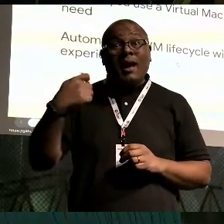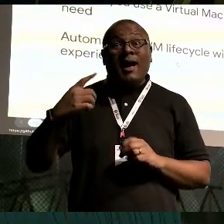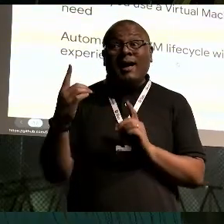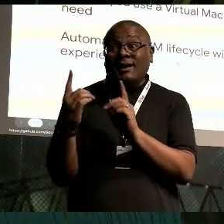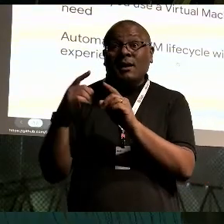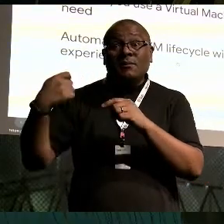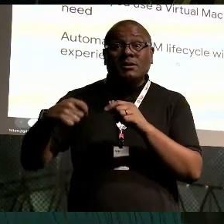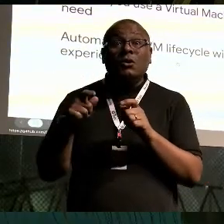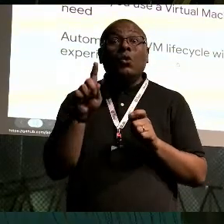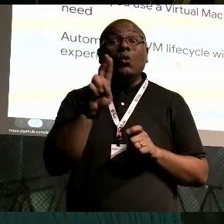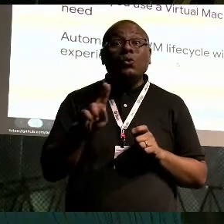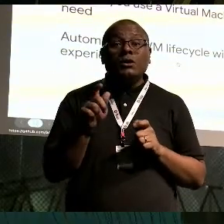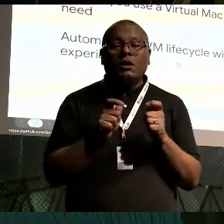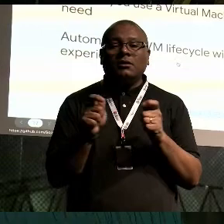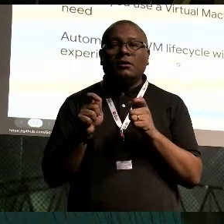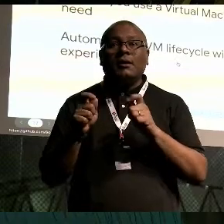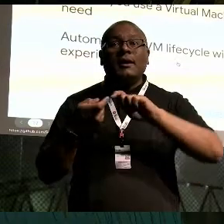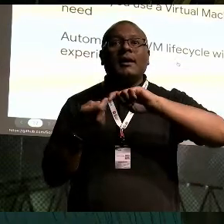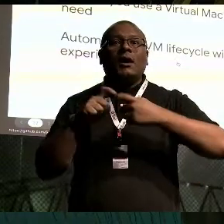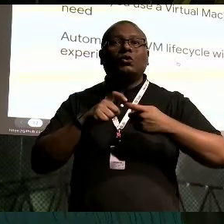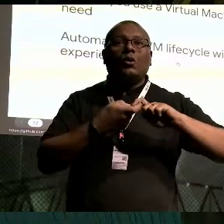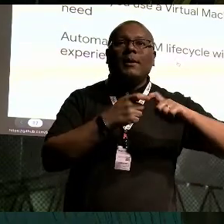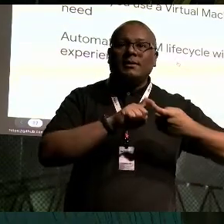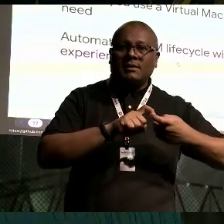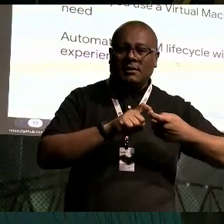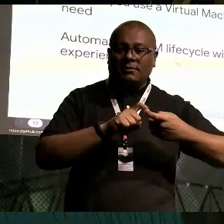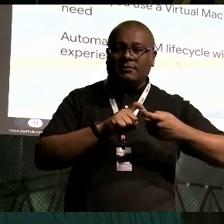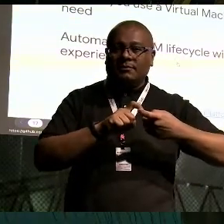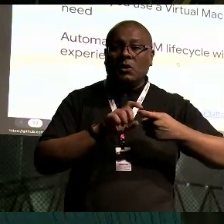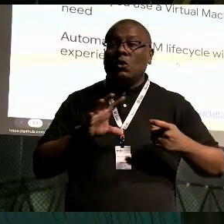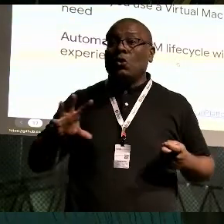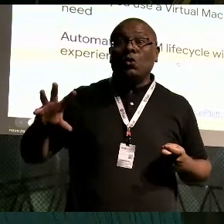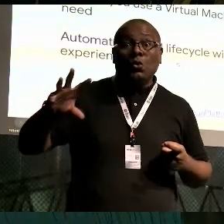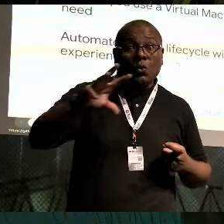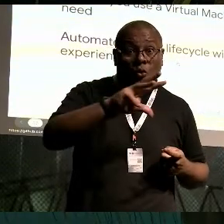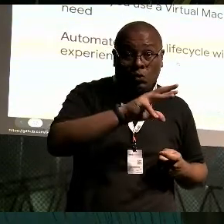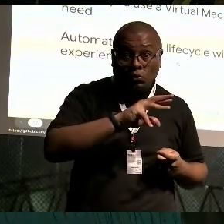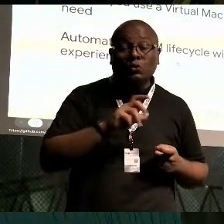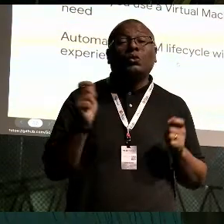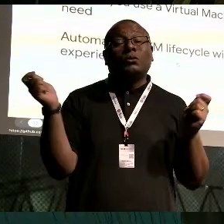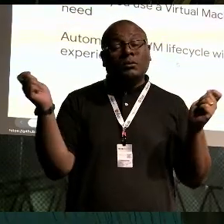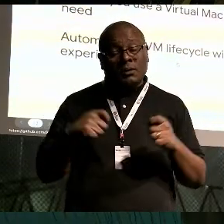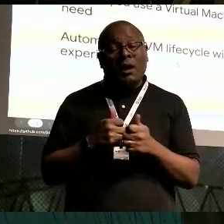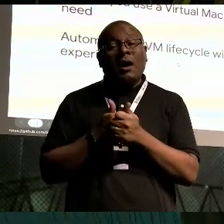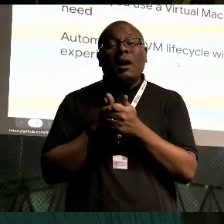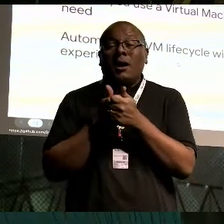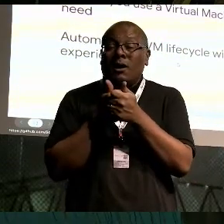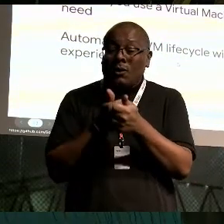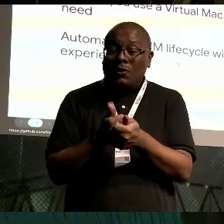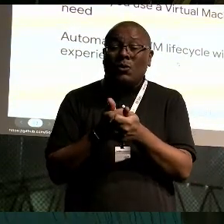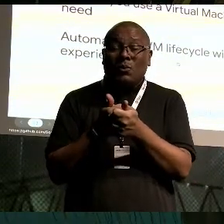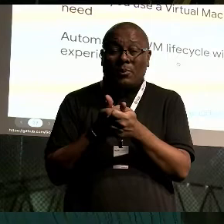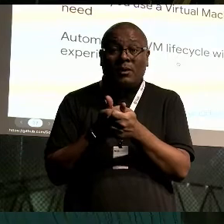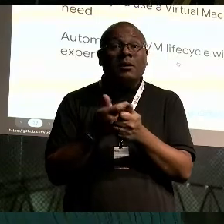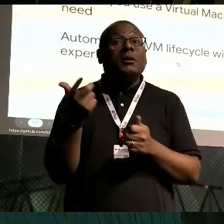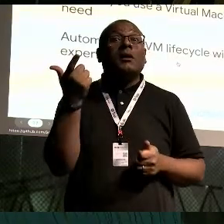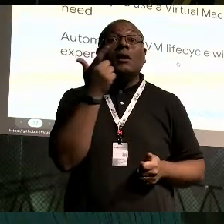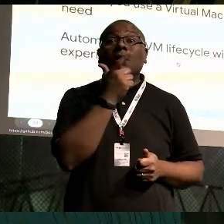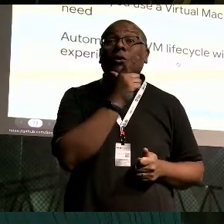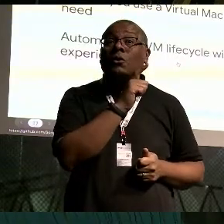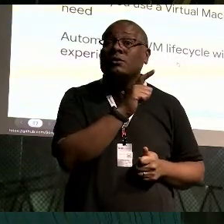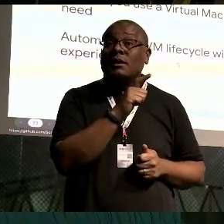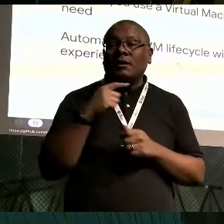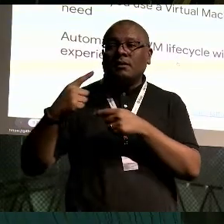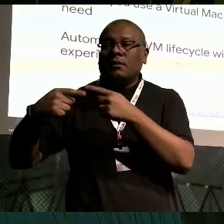using orchestration to automate those servers. So in a way, you're doing serverless without the user having to know that you're